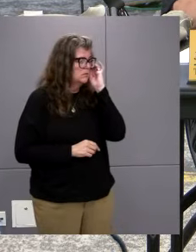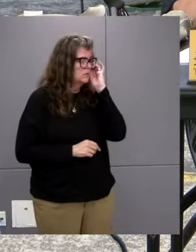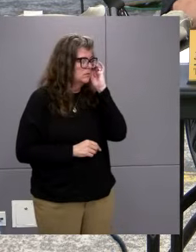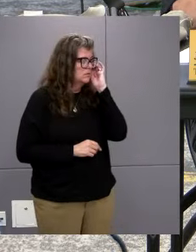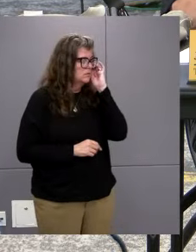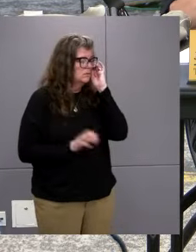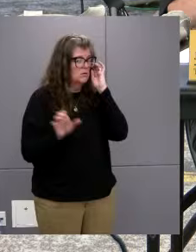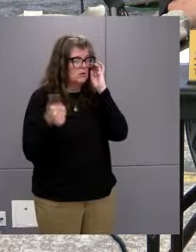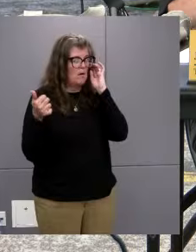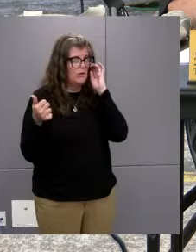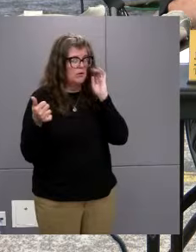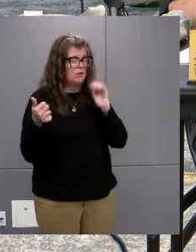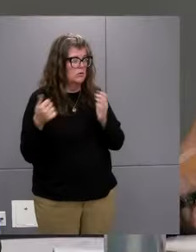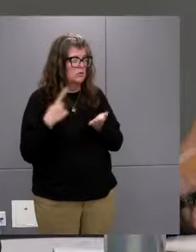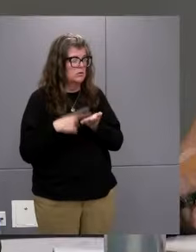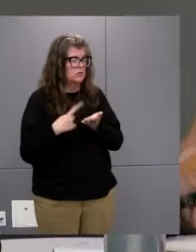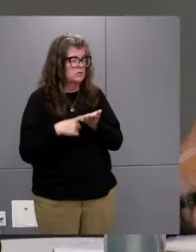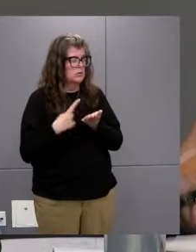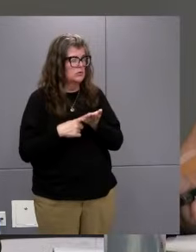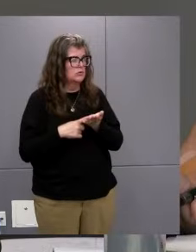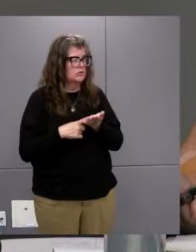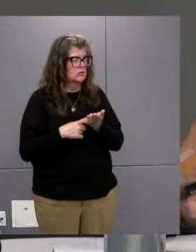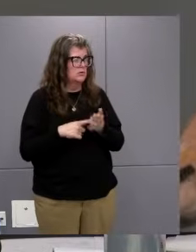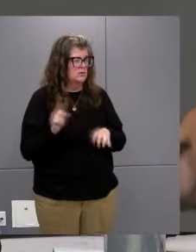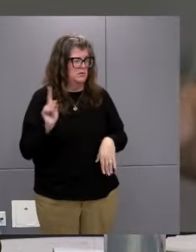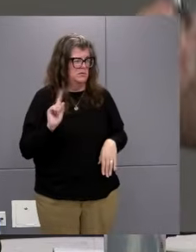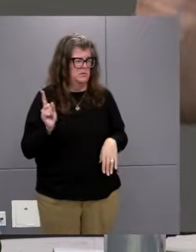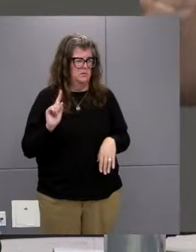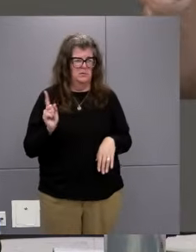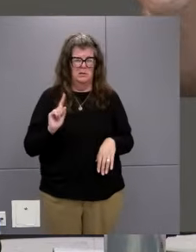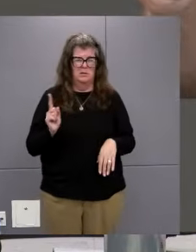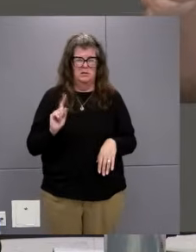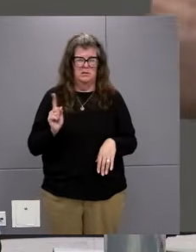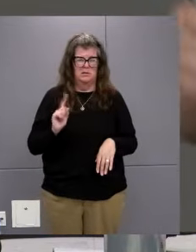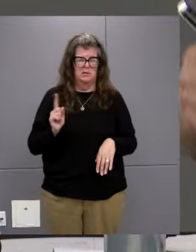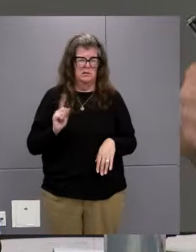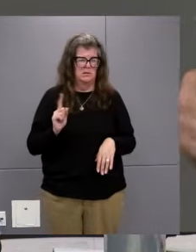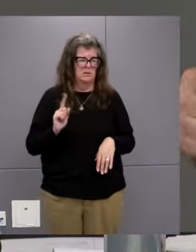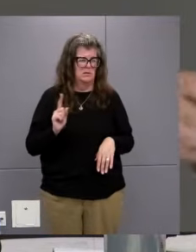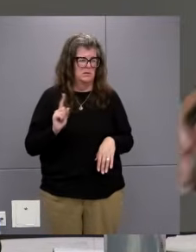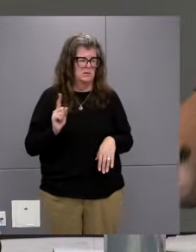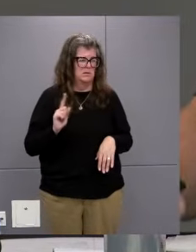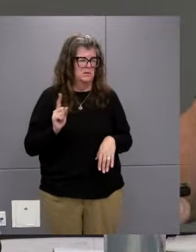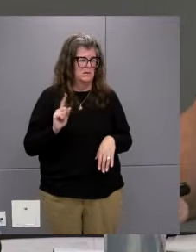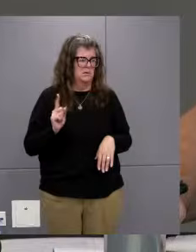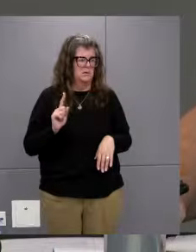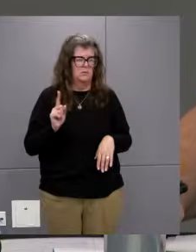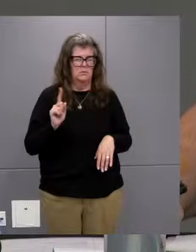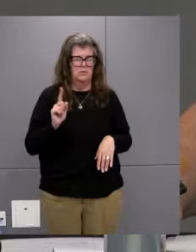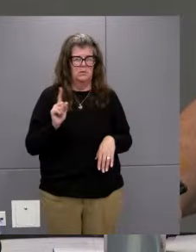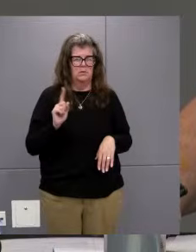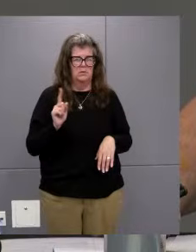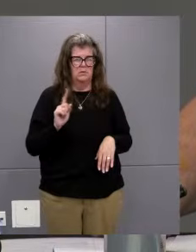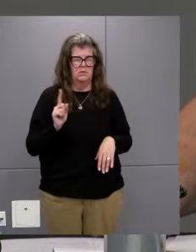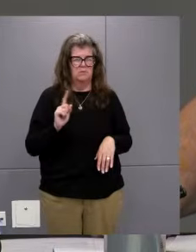Any other discussion? Huh? Yeah, he made a motion, and Art seconded it.